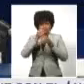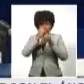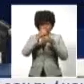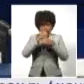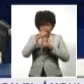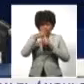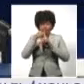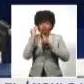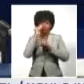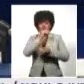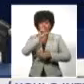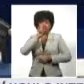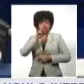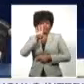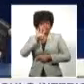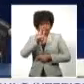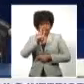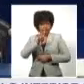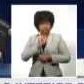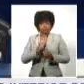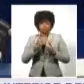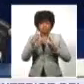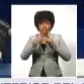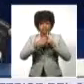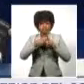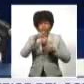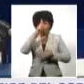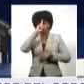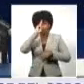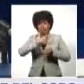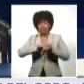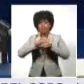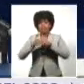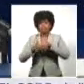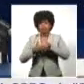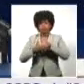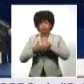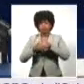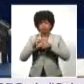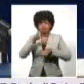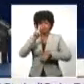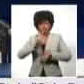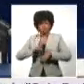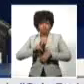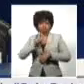the molecular biology in Villa Clara, 273 samples, in Havana,